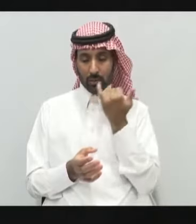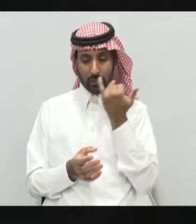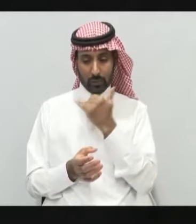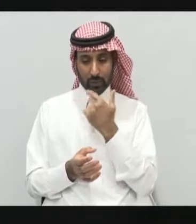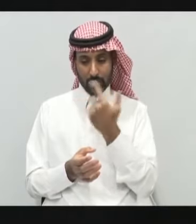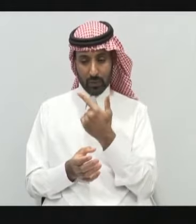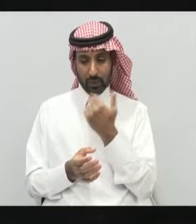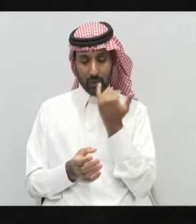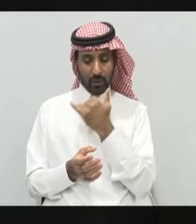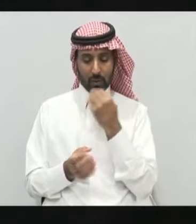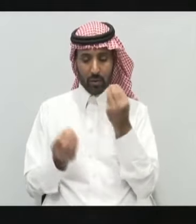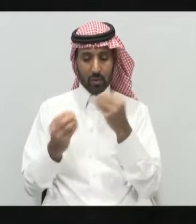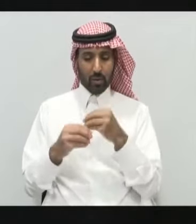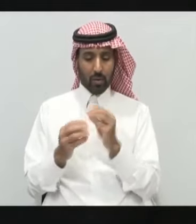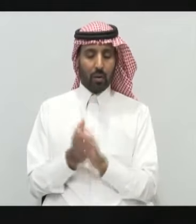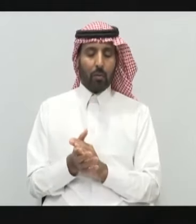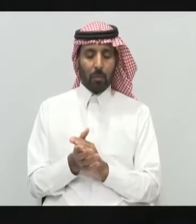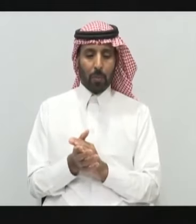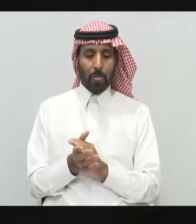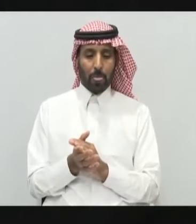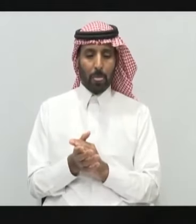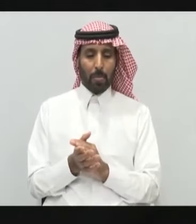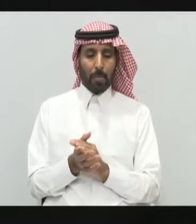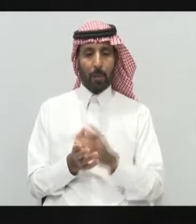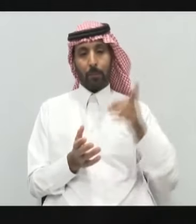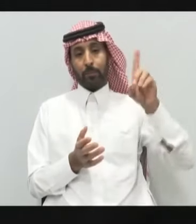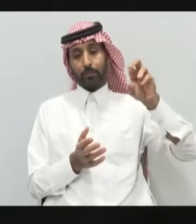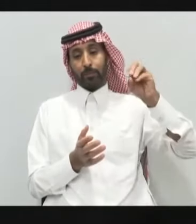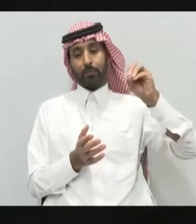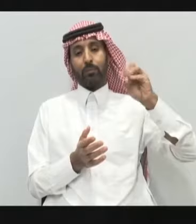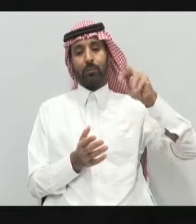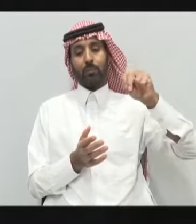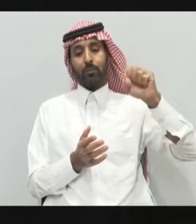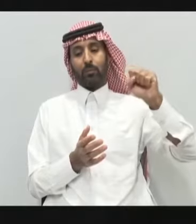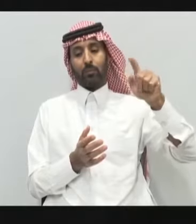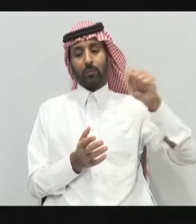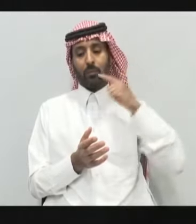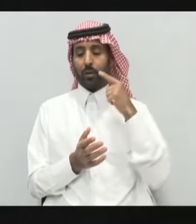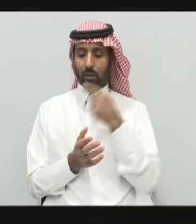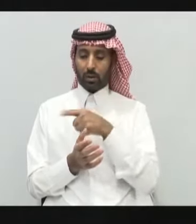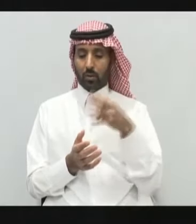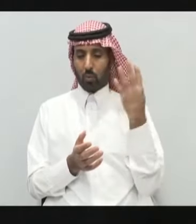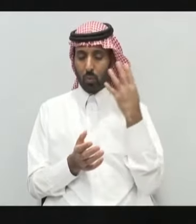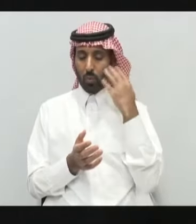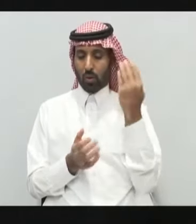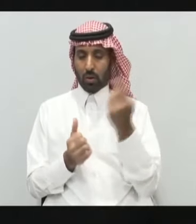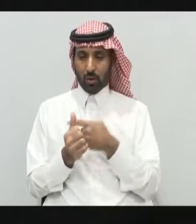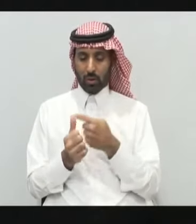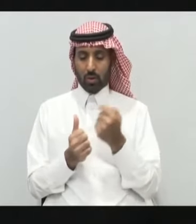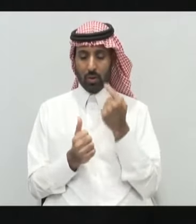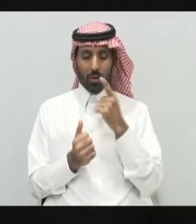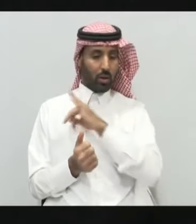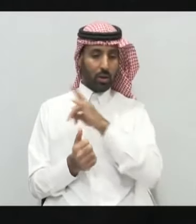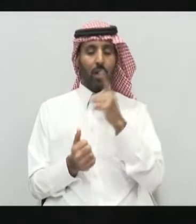They don't speak English. So we use don't with those four subject pronouns. And we use